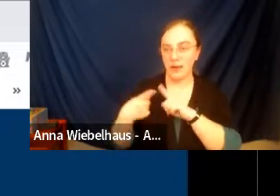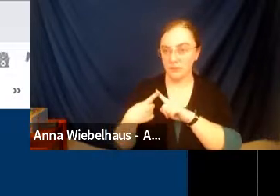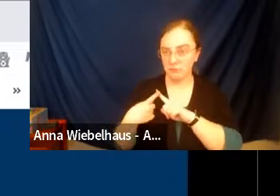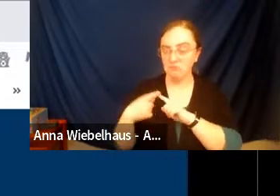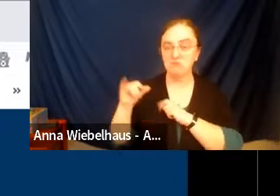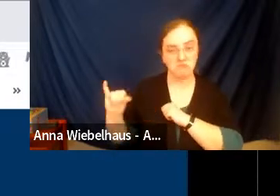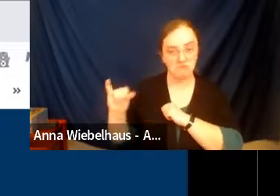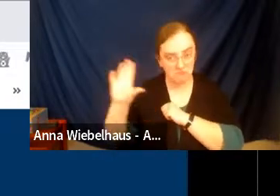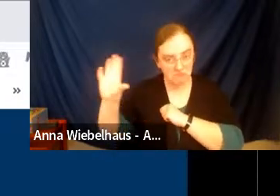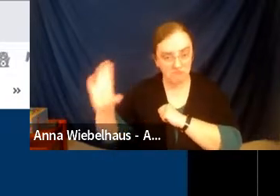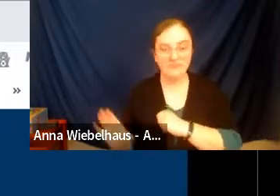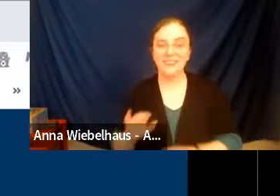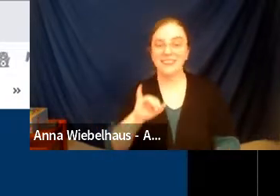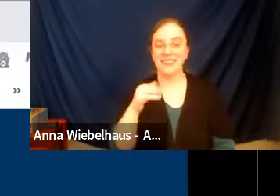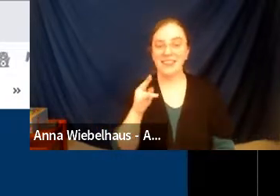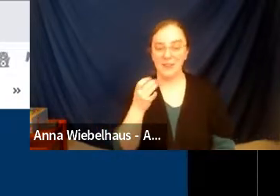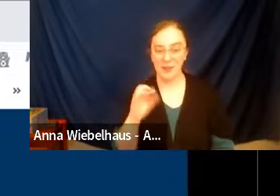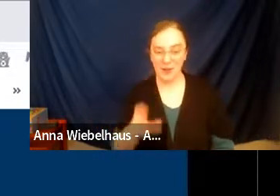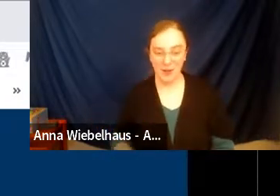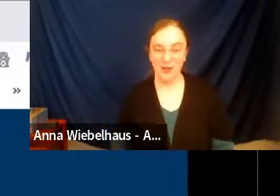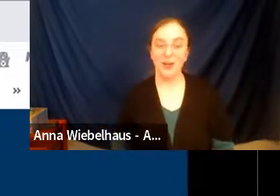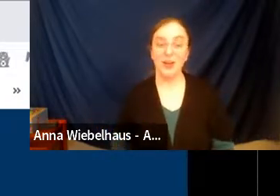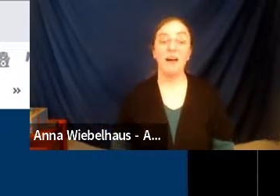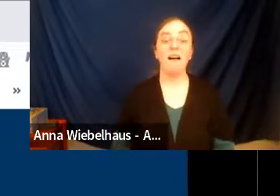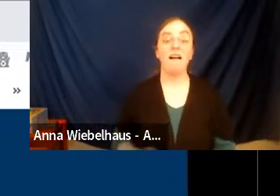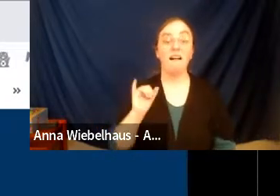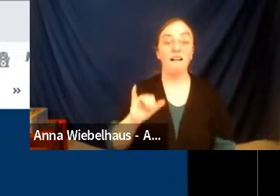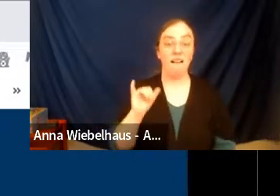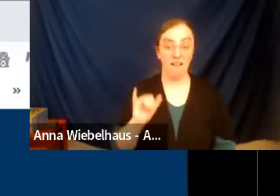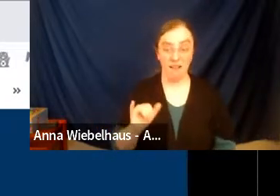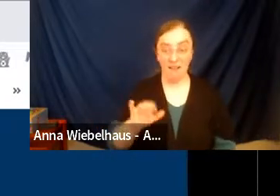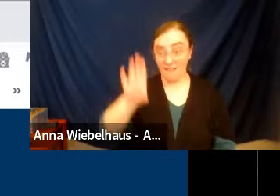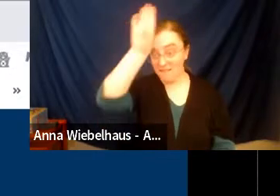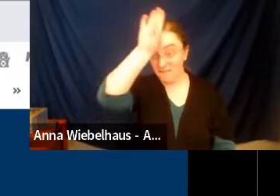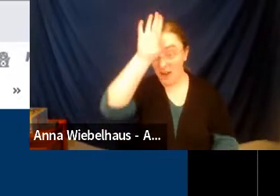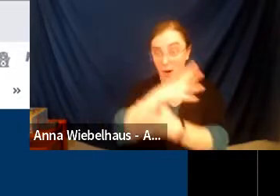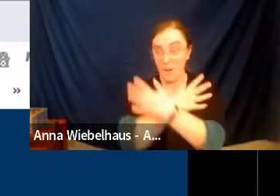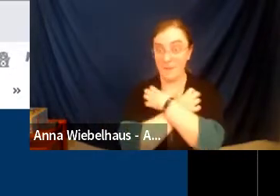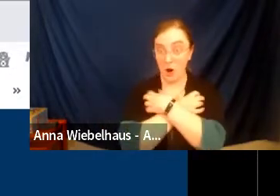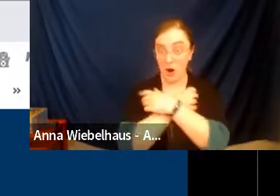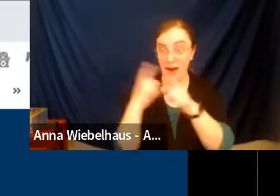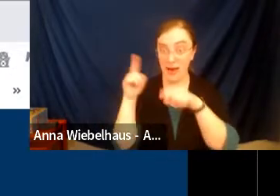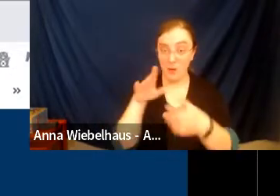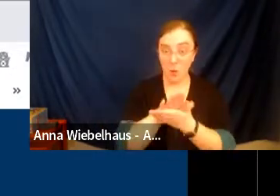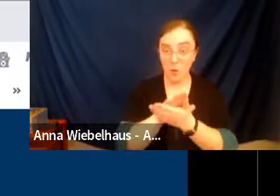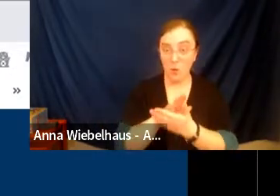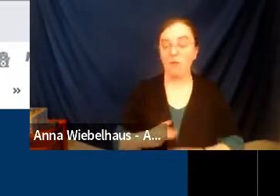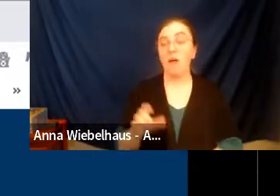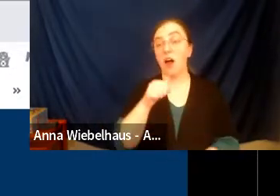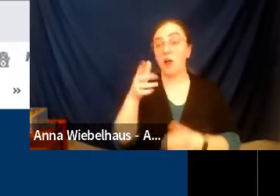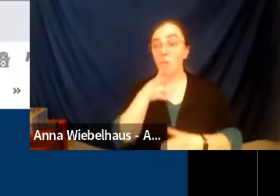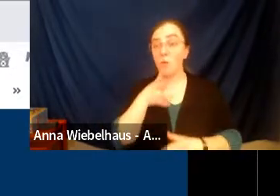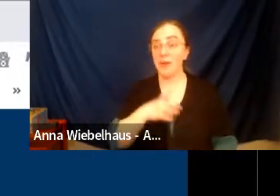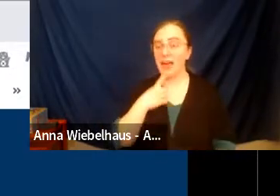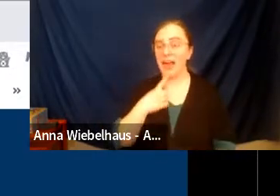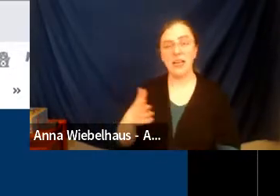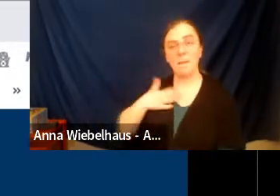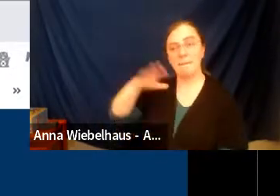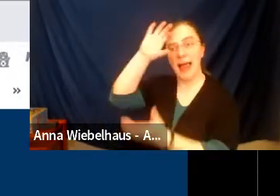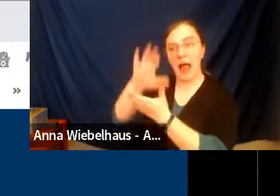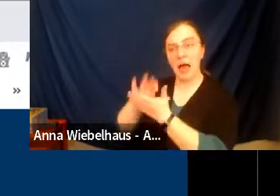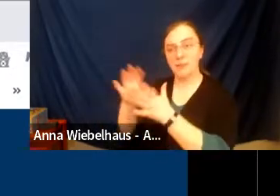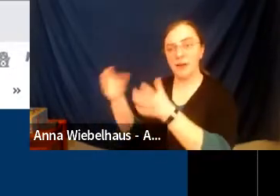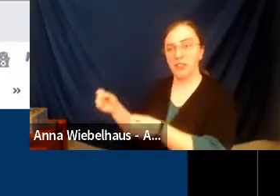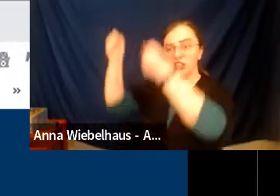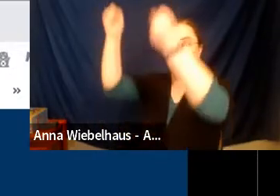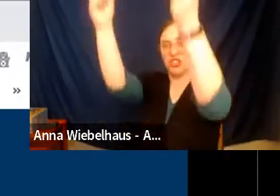So thank you, Jennifer, sharing that her husband got shoved into a trash can. I can almost imagine that